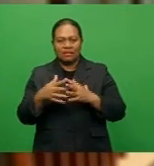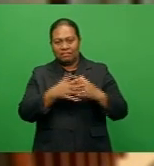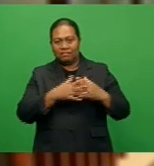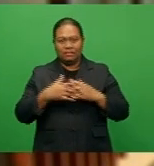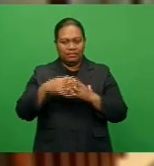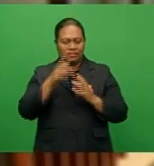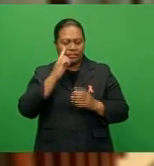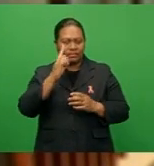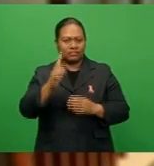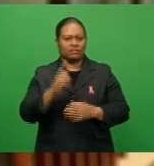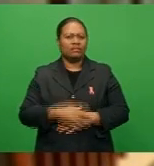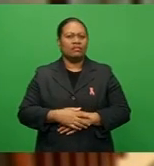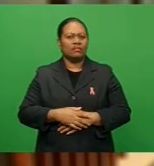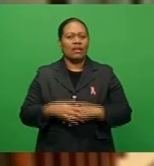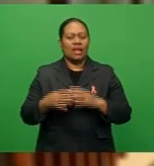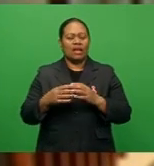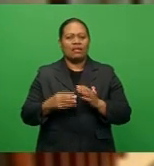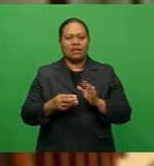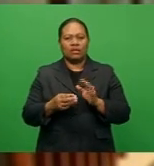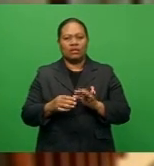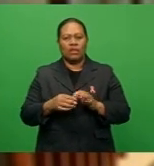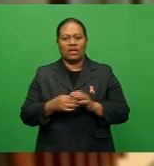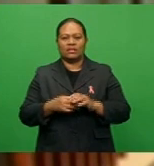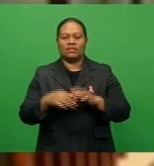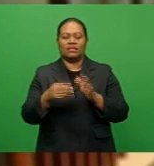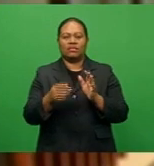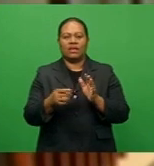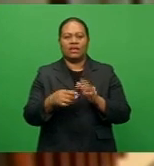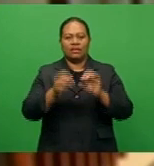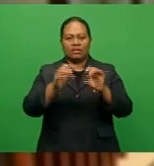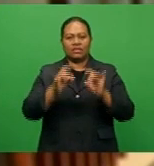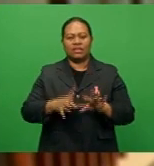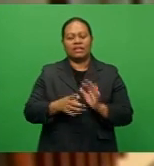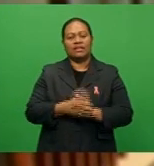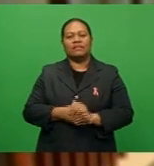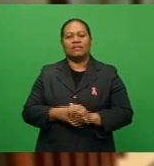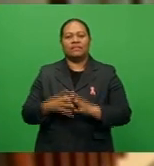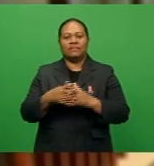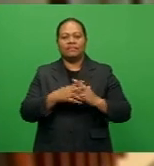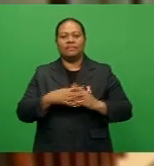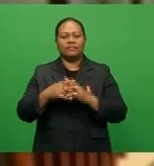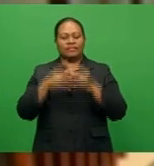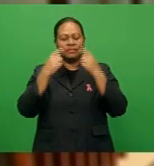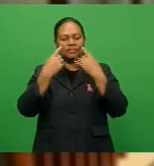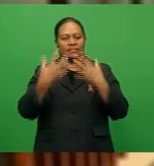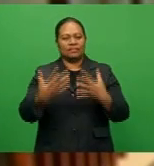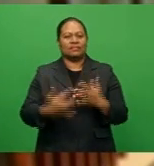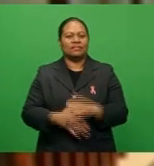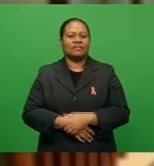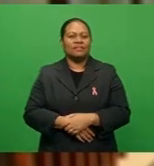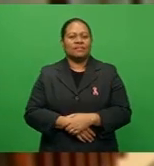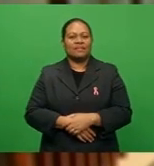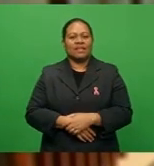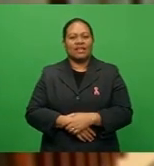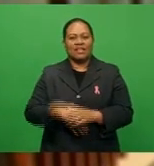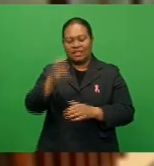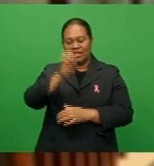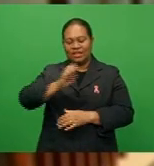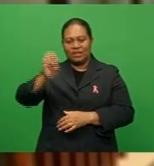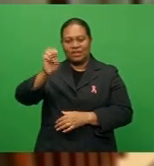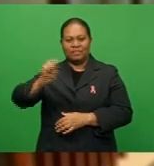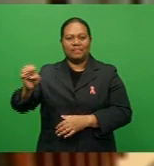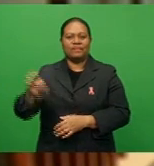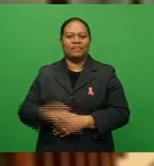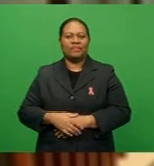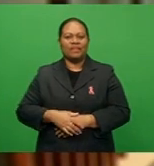counterpart, while the Aussie dollar drifted away from its near one-week low overnight. In Europe, concern